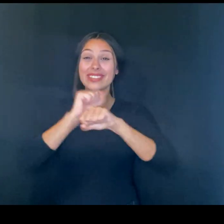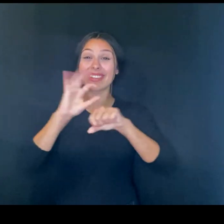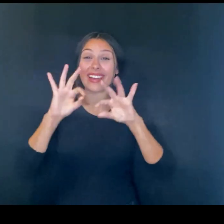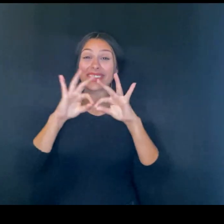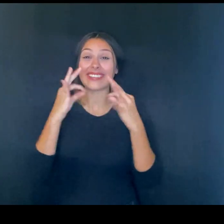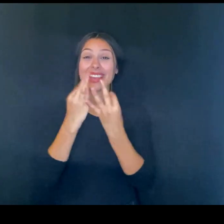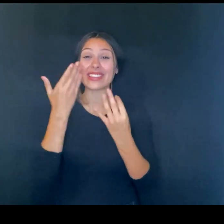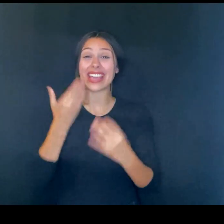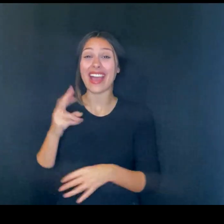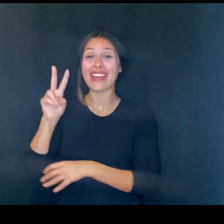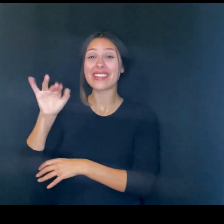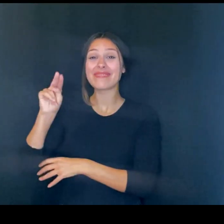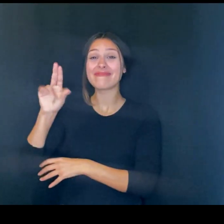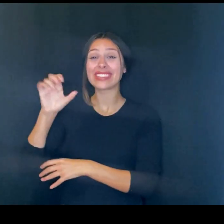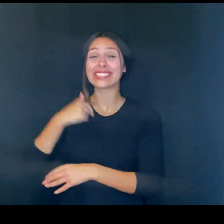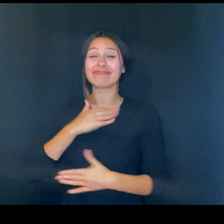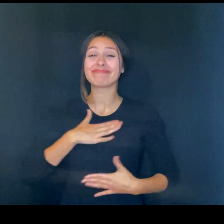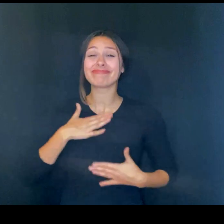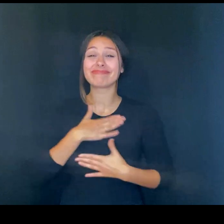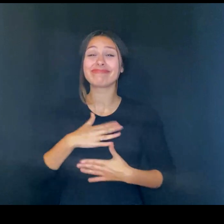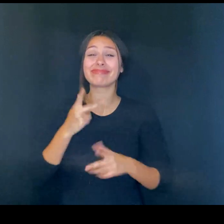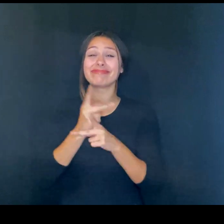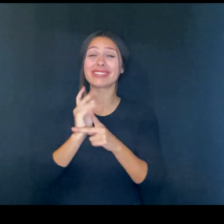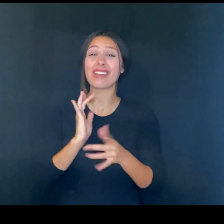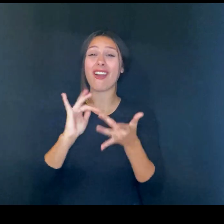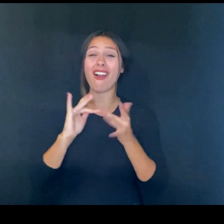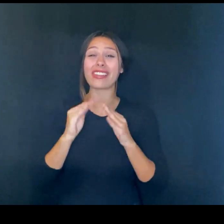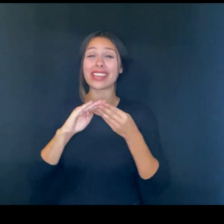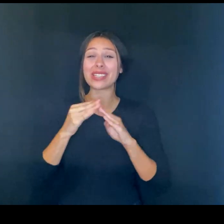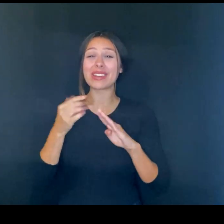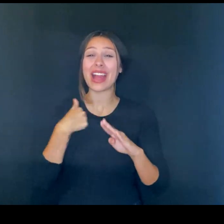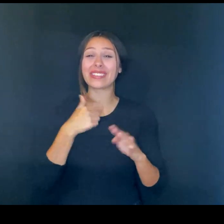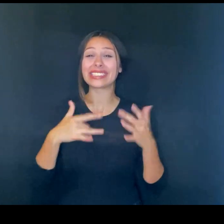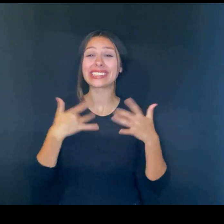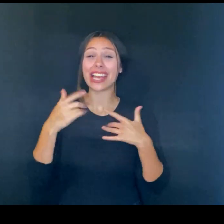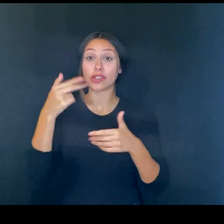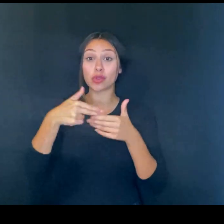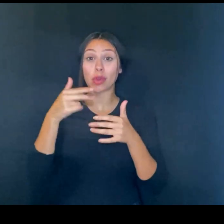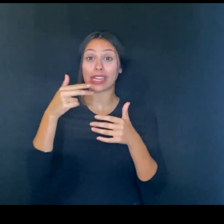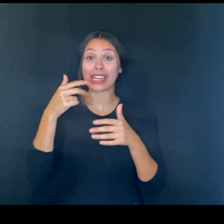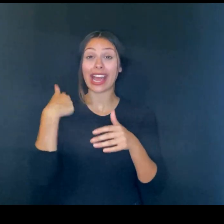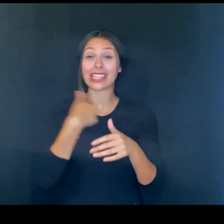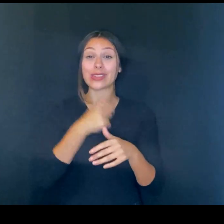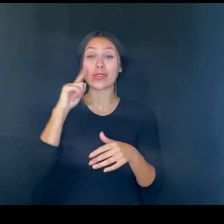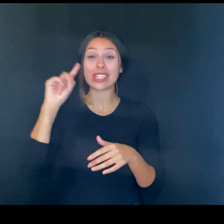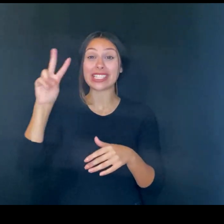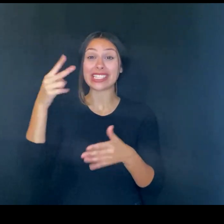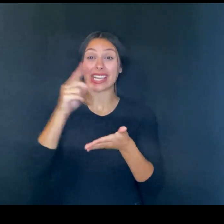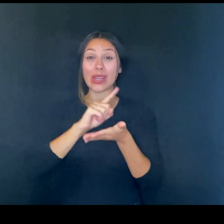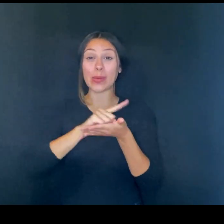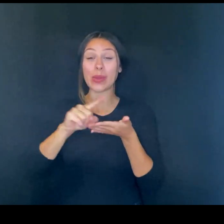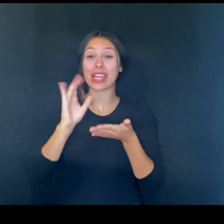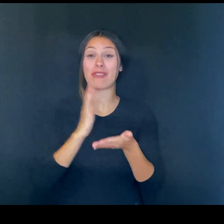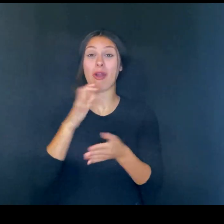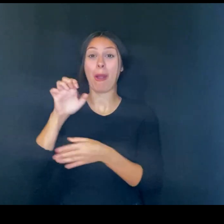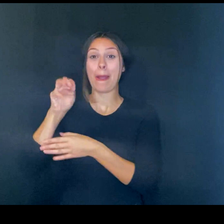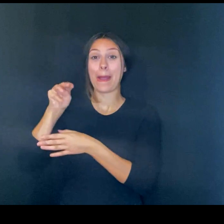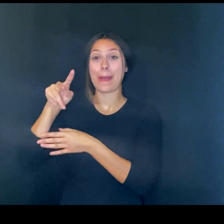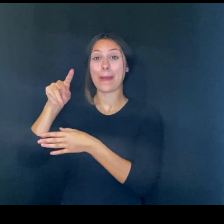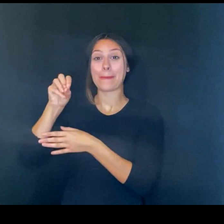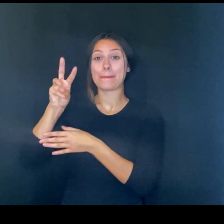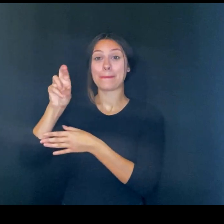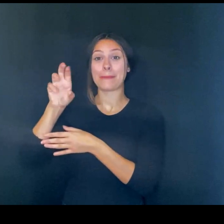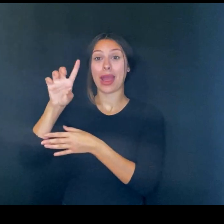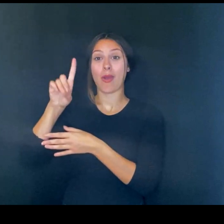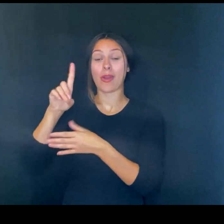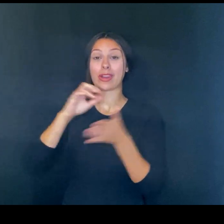Hey Rock family, my name is Vince and I have the joy of overseeing our online community. I'm excited that you're joining us for week two of our Empowered series, where we're learning about how the Spirit of